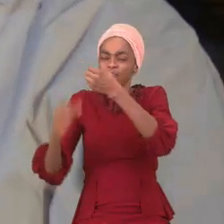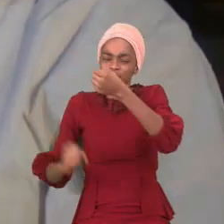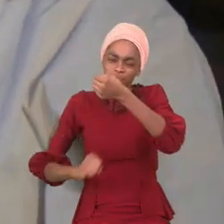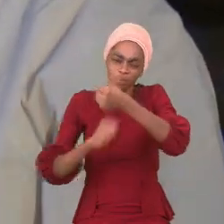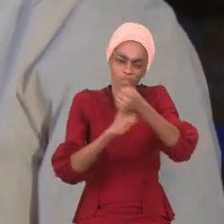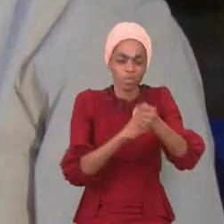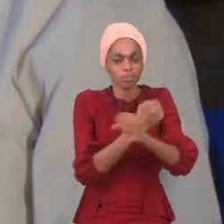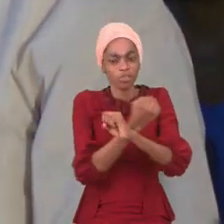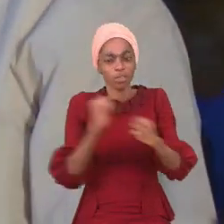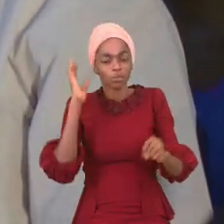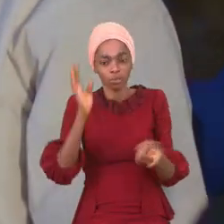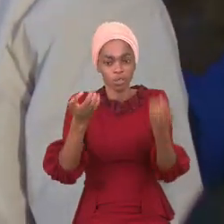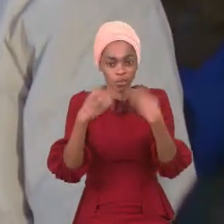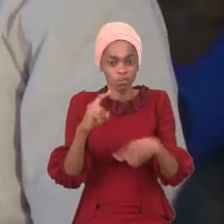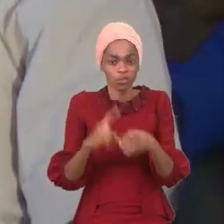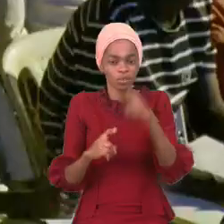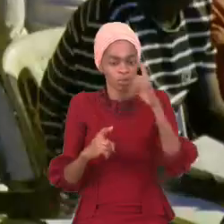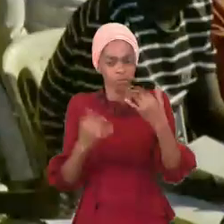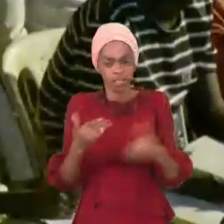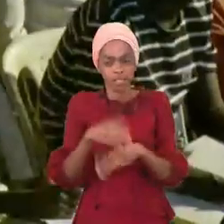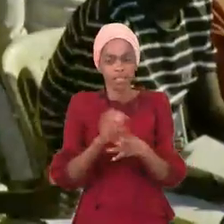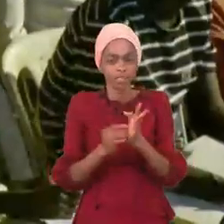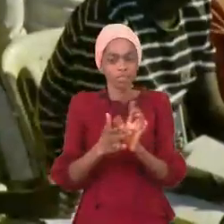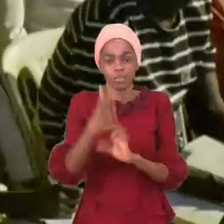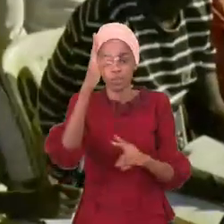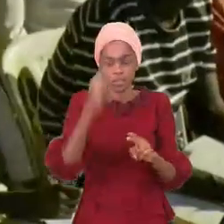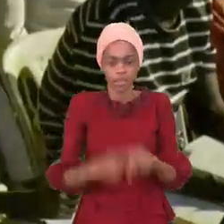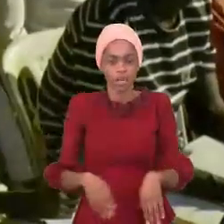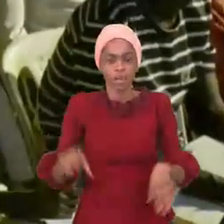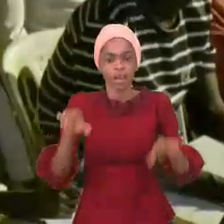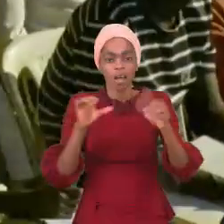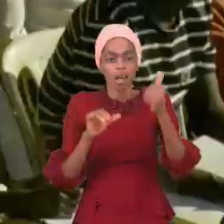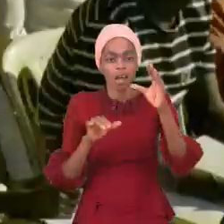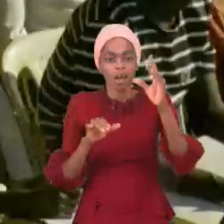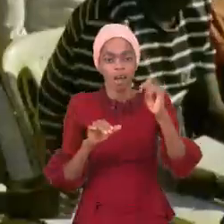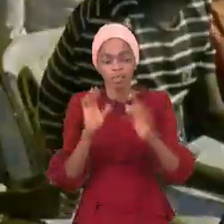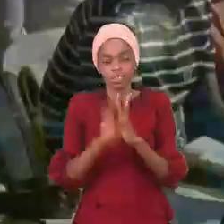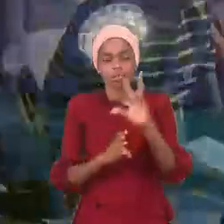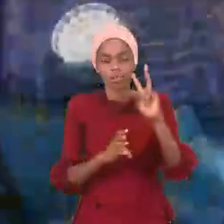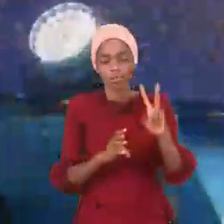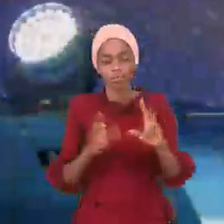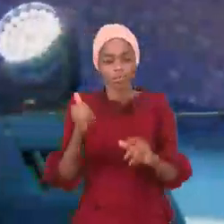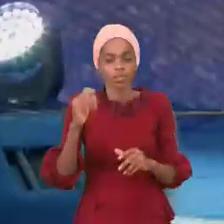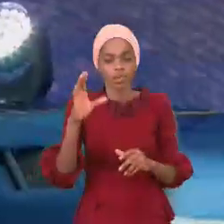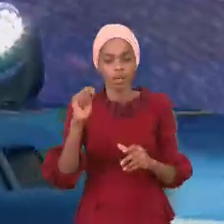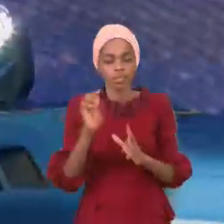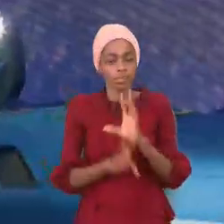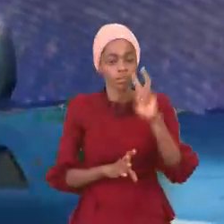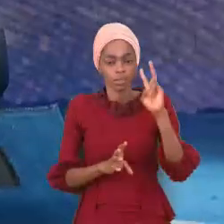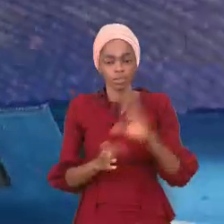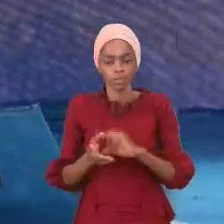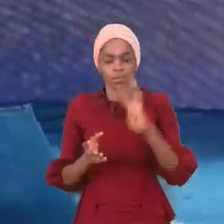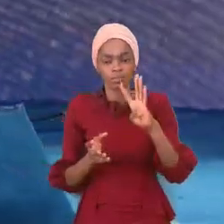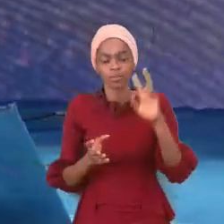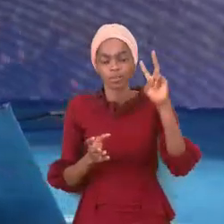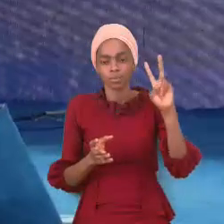will come to you tonight. Look at Acts chapter 2. And I'm reading from verse 41.